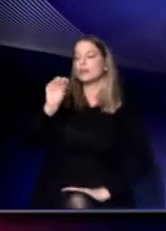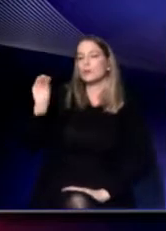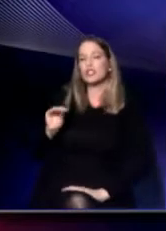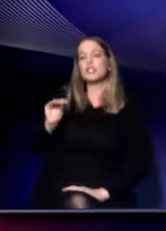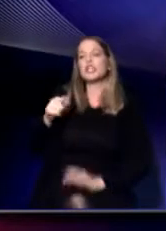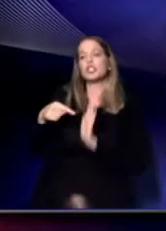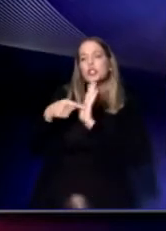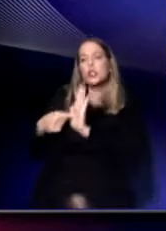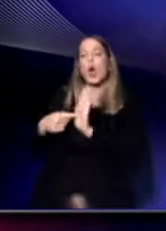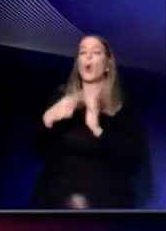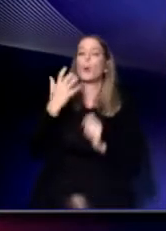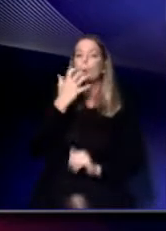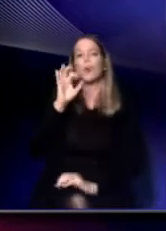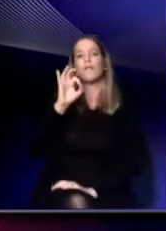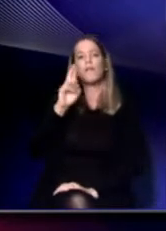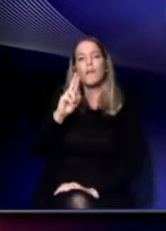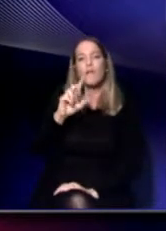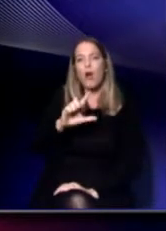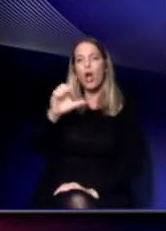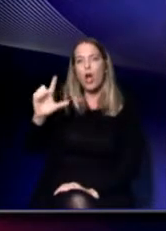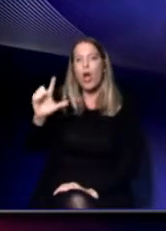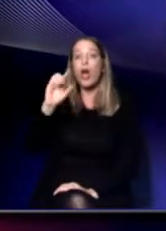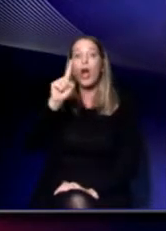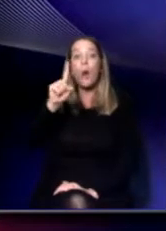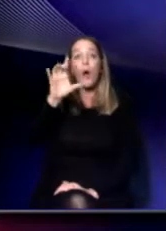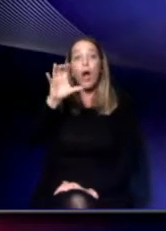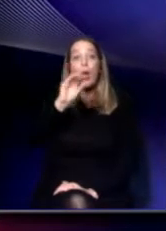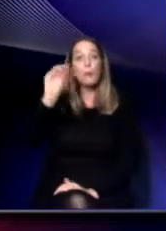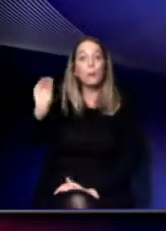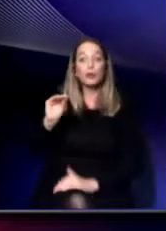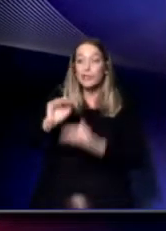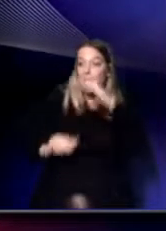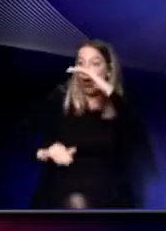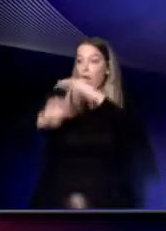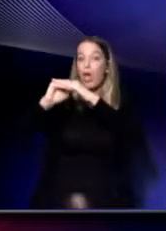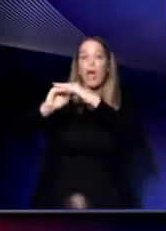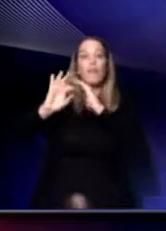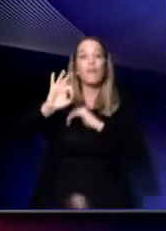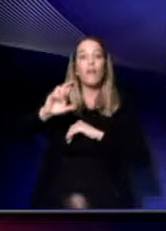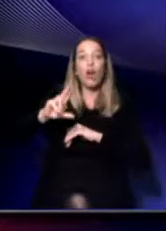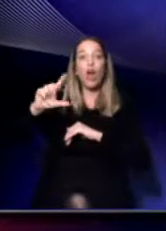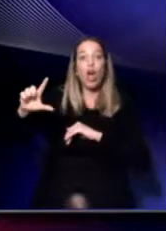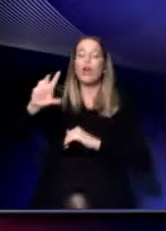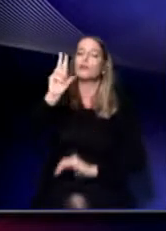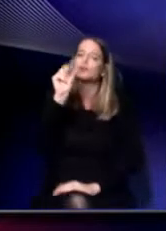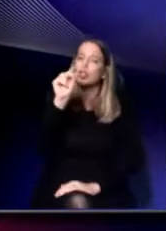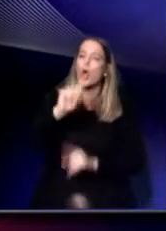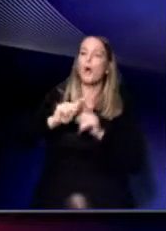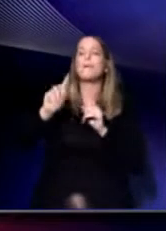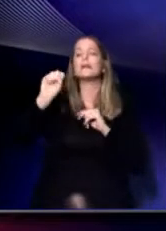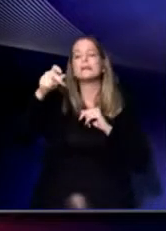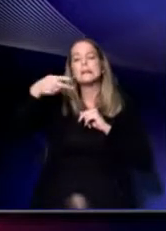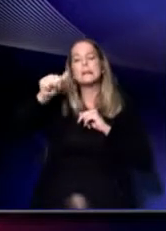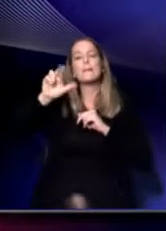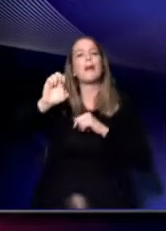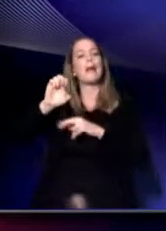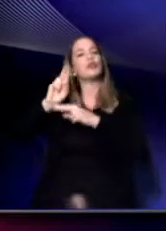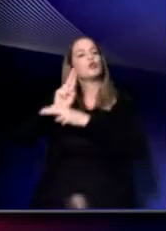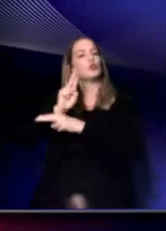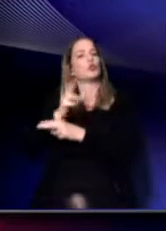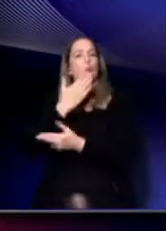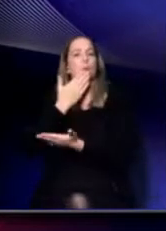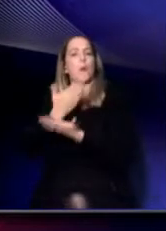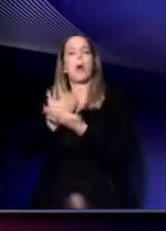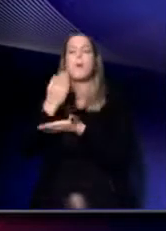they're pretty full. They're not 100% full, but they're using their space pretty well. Maybe need